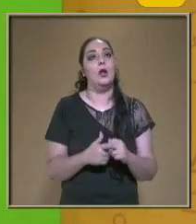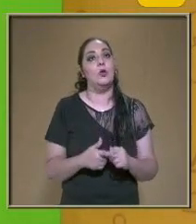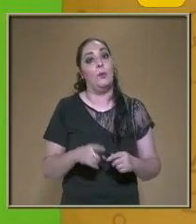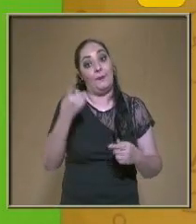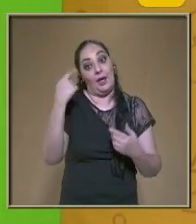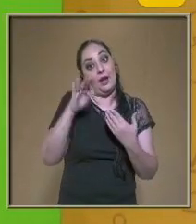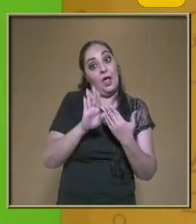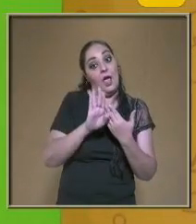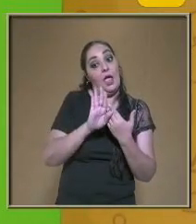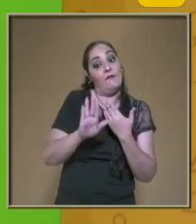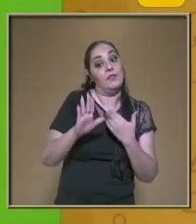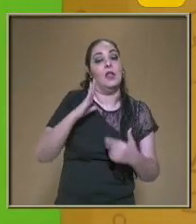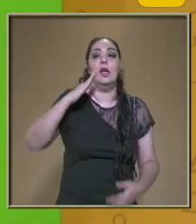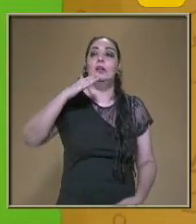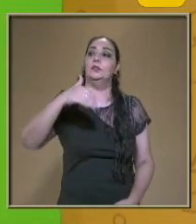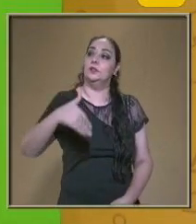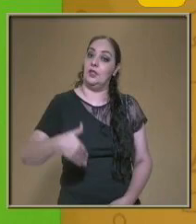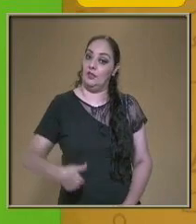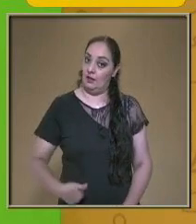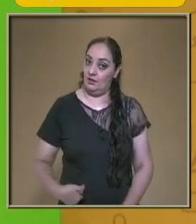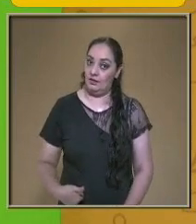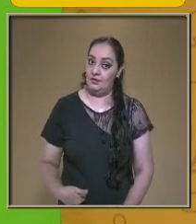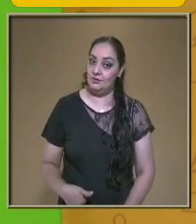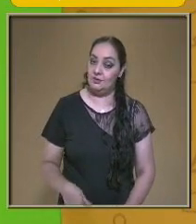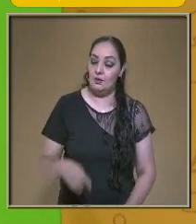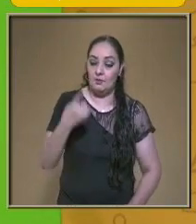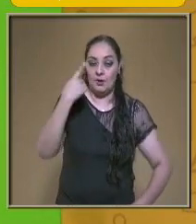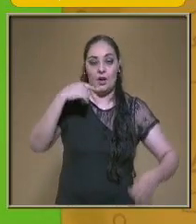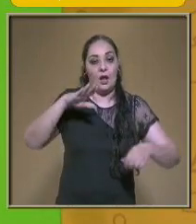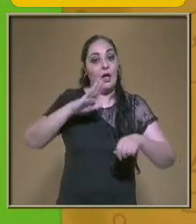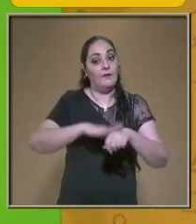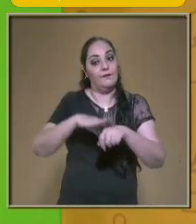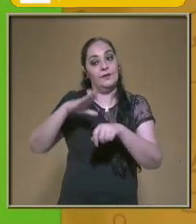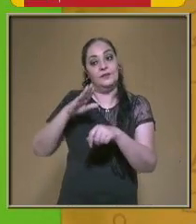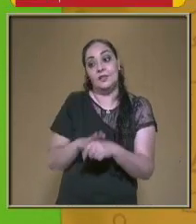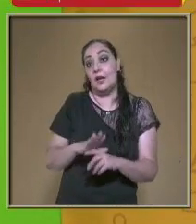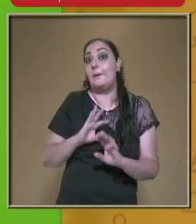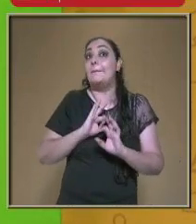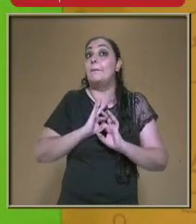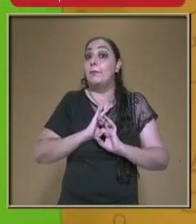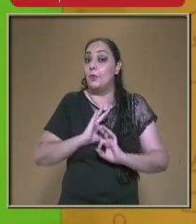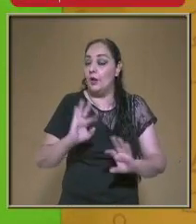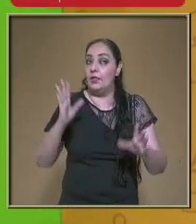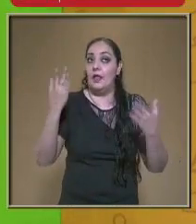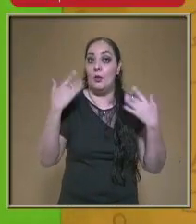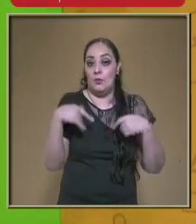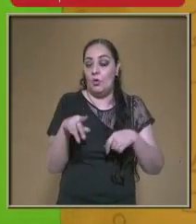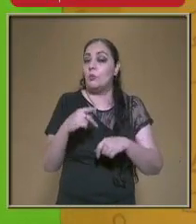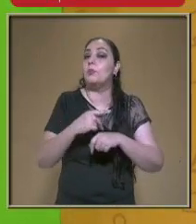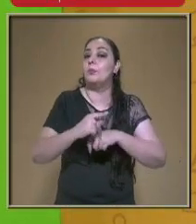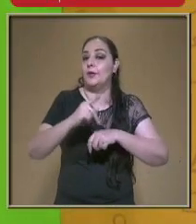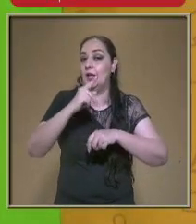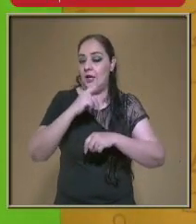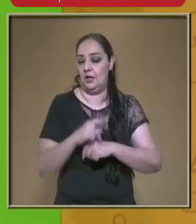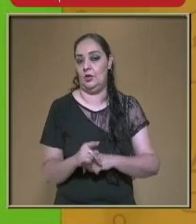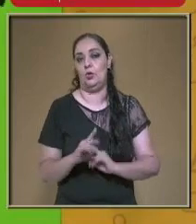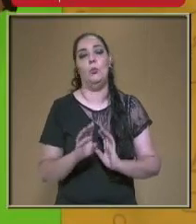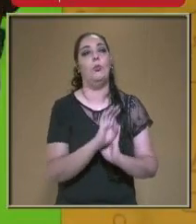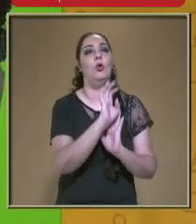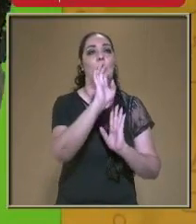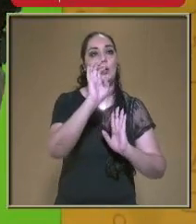prevent accidents, something to indicate possible risk, okay? For